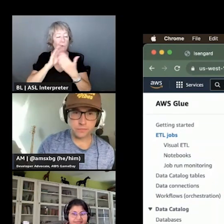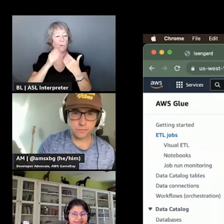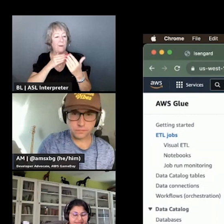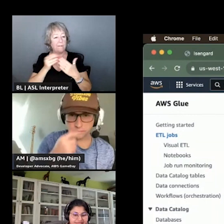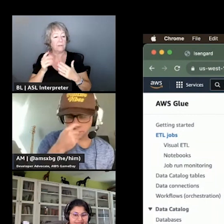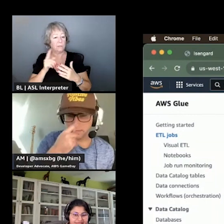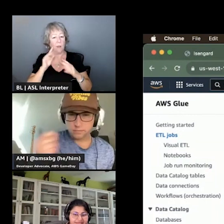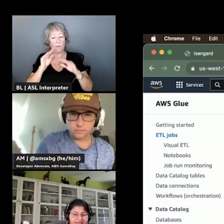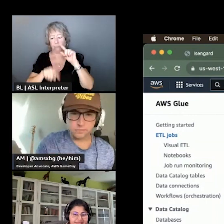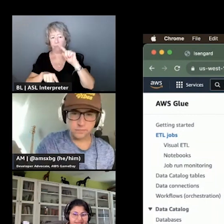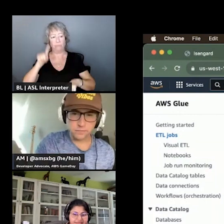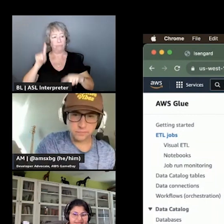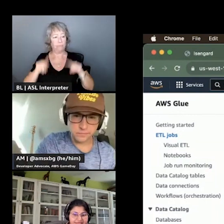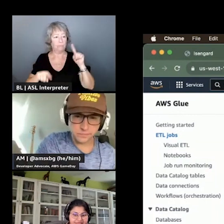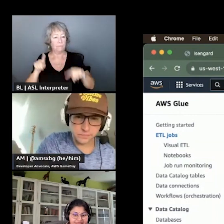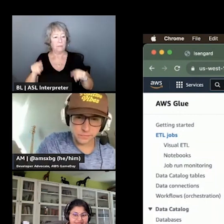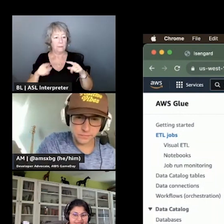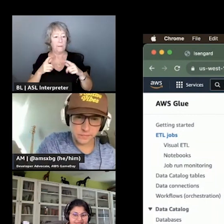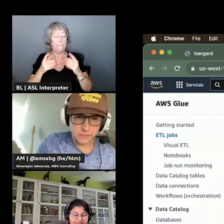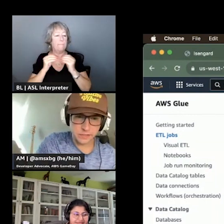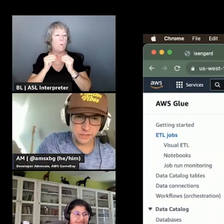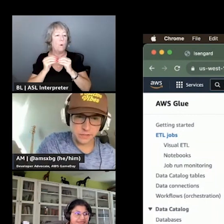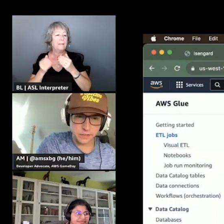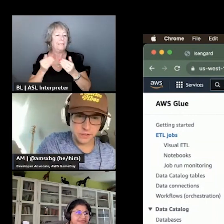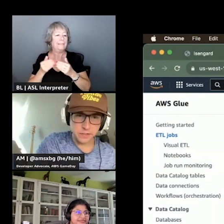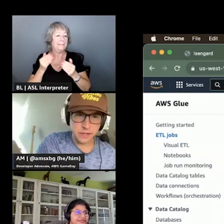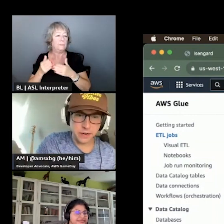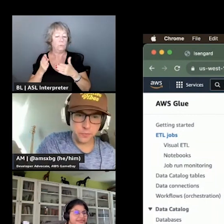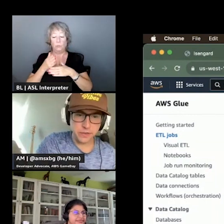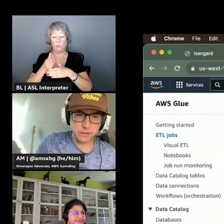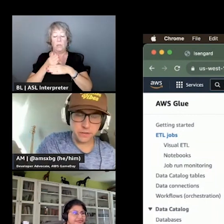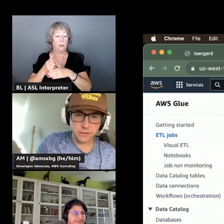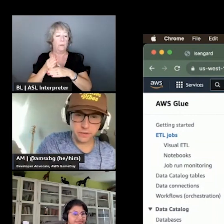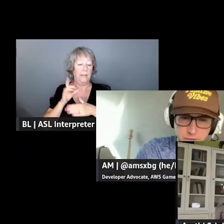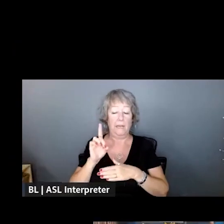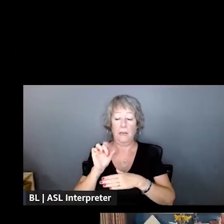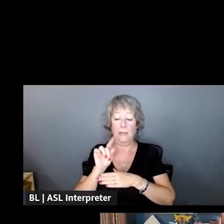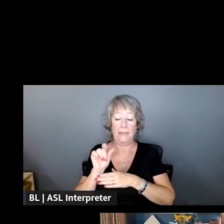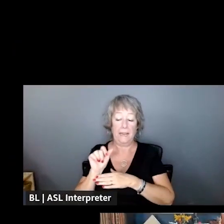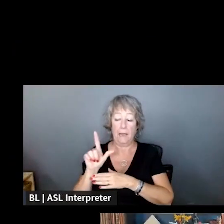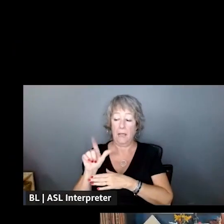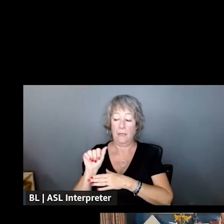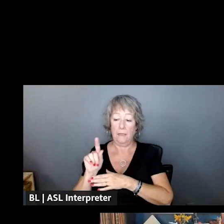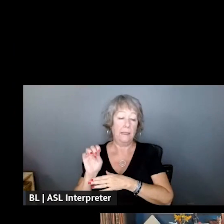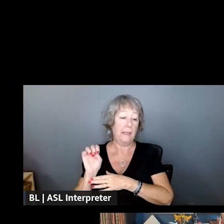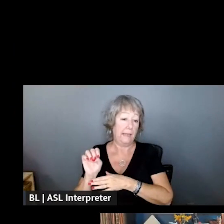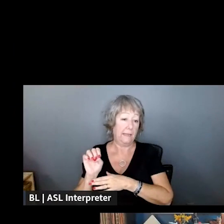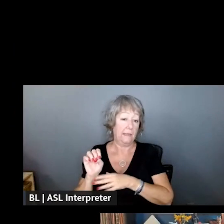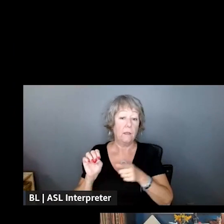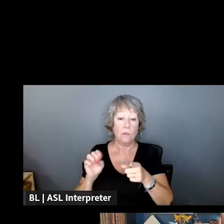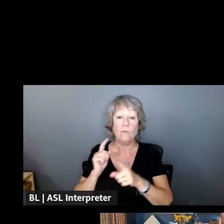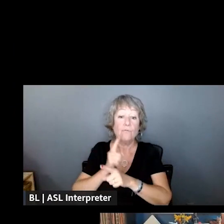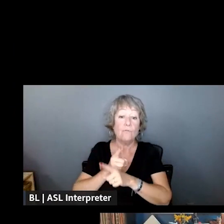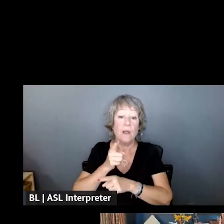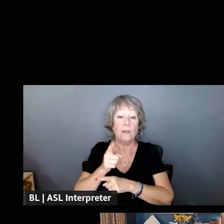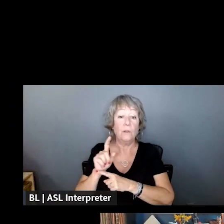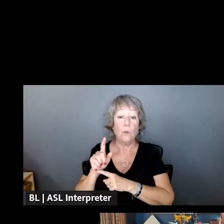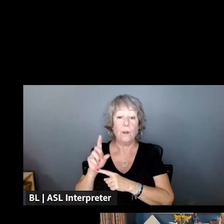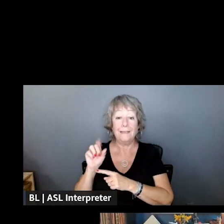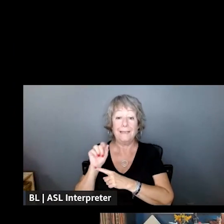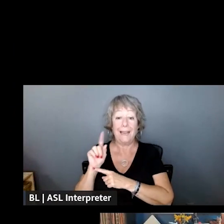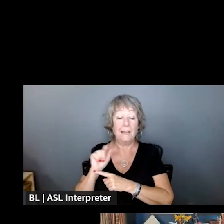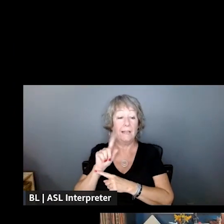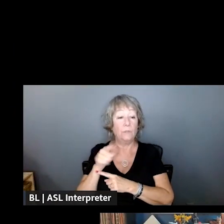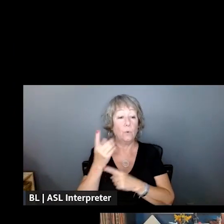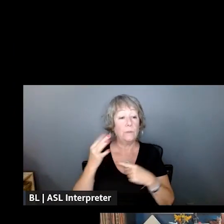Exactly. It makes it easier to share in a data lake securely. Yeah, exactly. Your data is only going to be as beneficial to you as